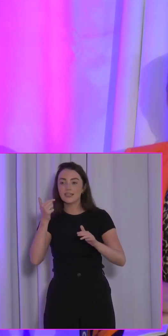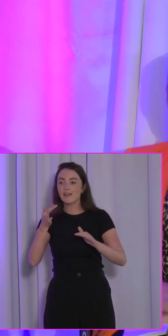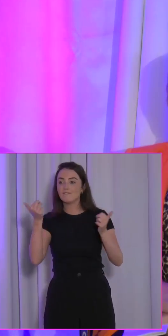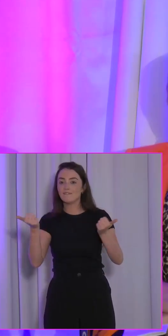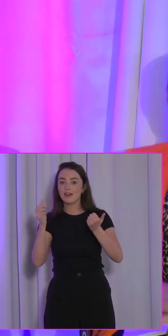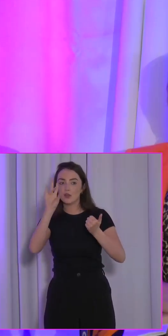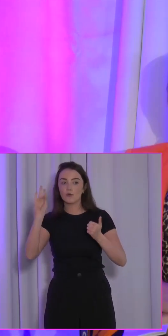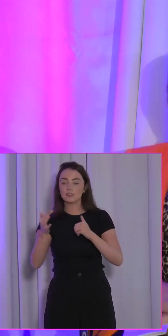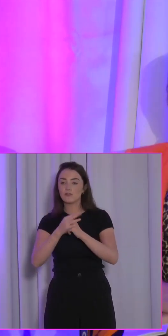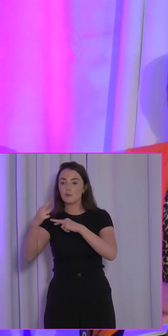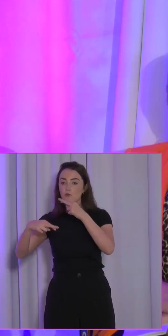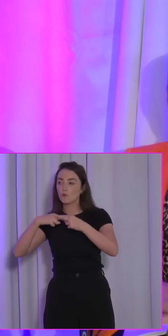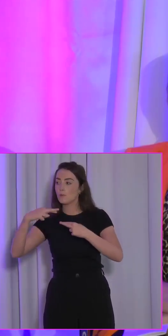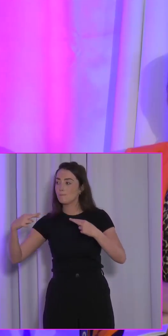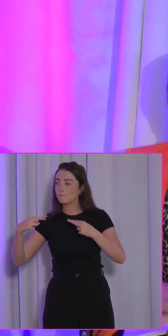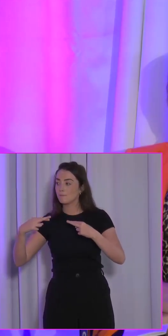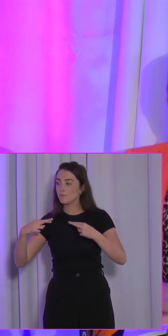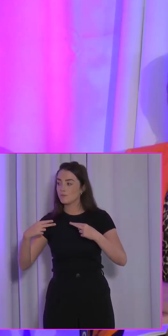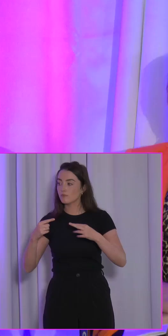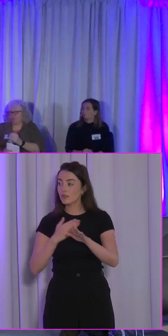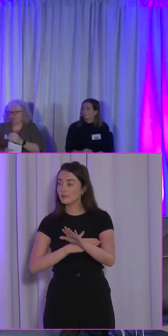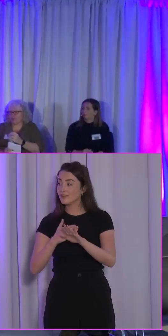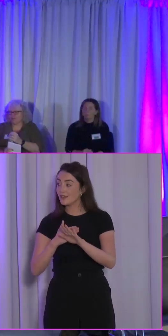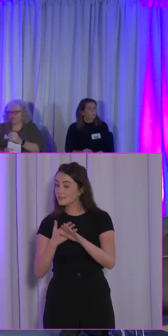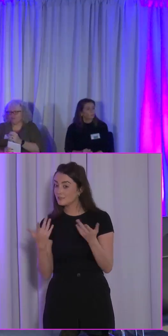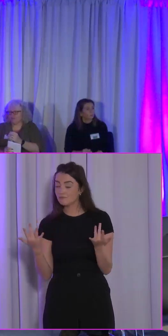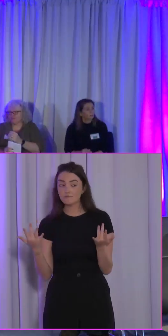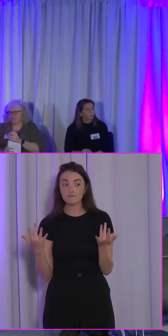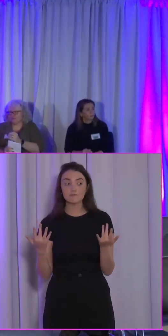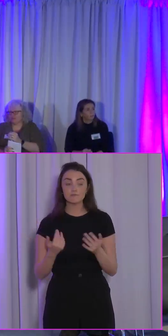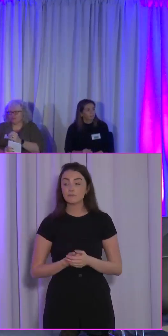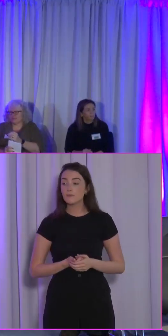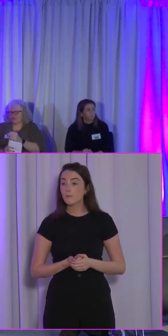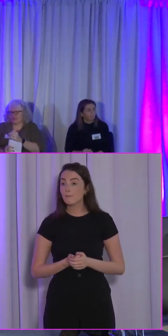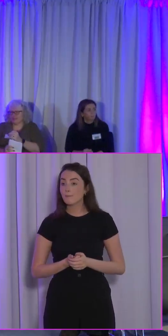any questions in the room to get us started?